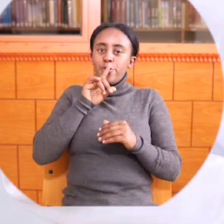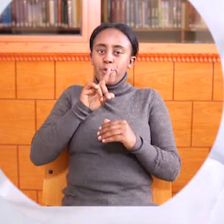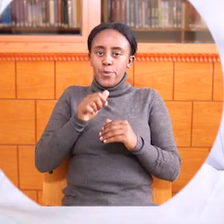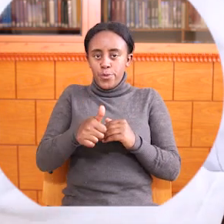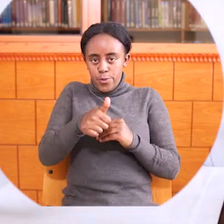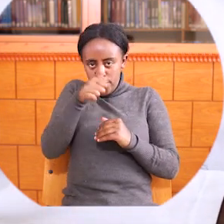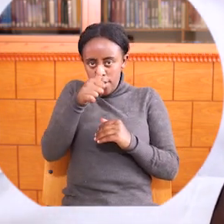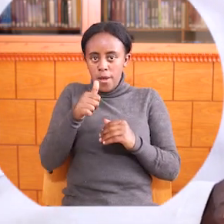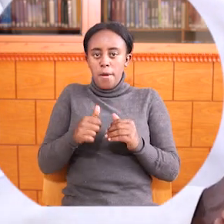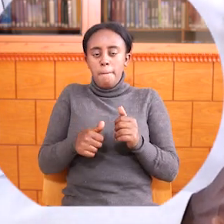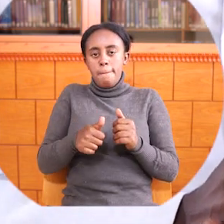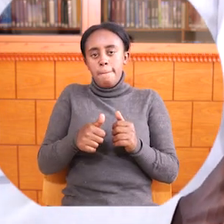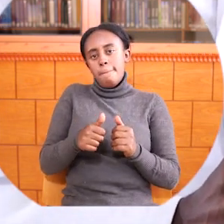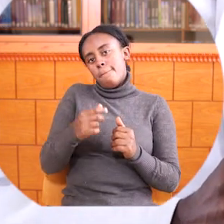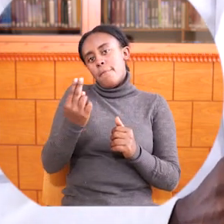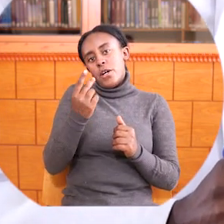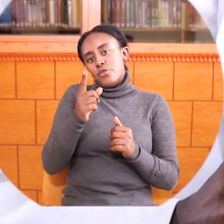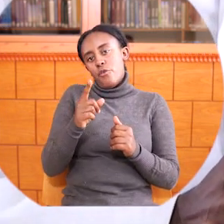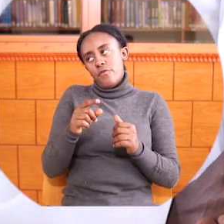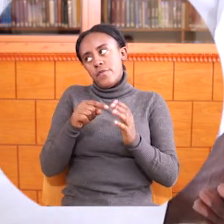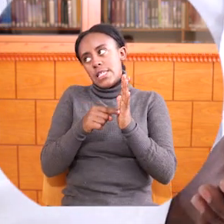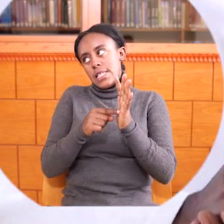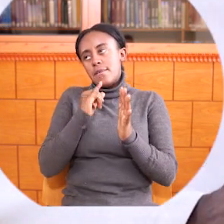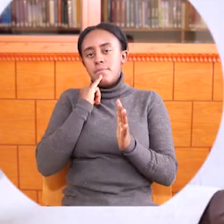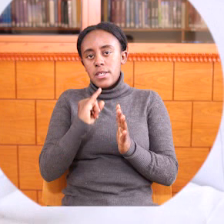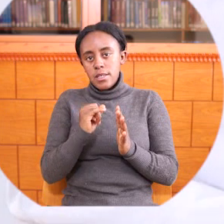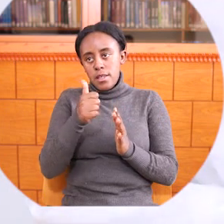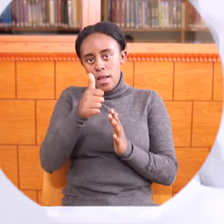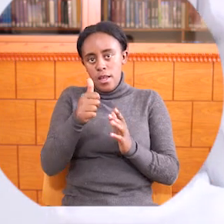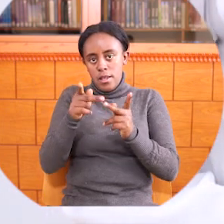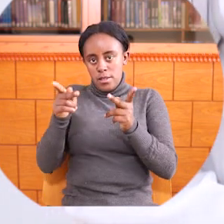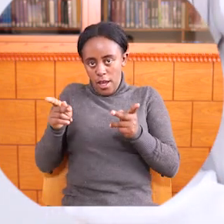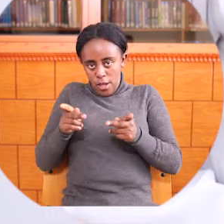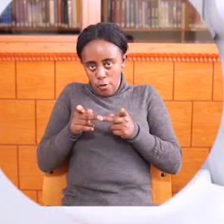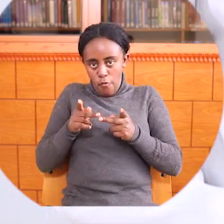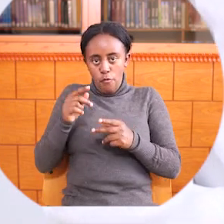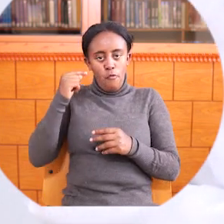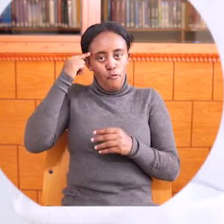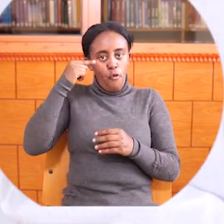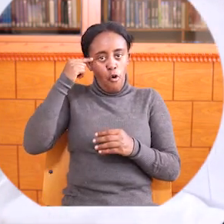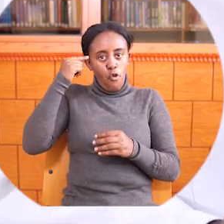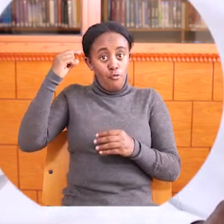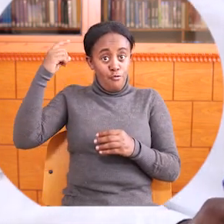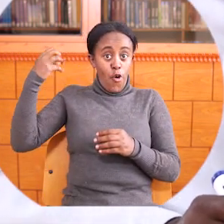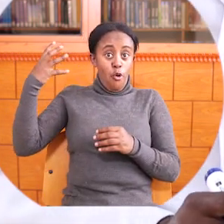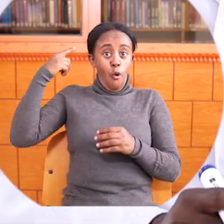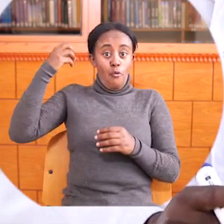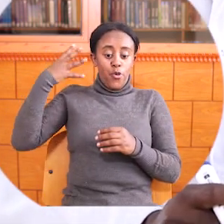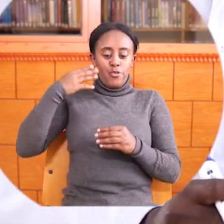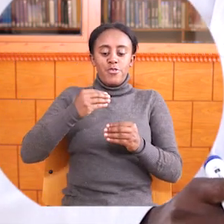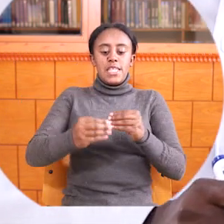main function of the stem is a site of photosynthesis. It is a place